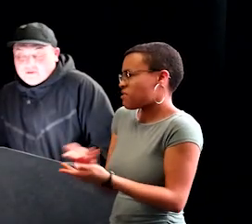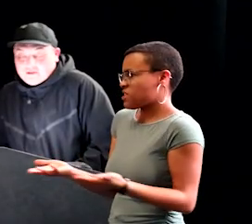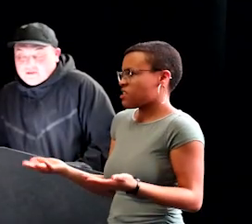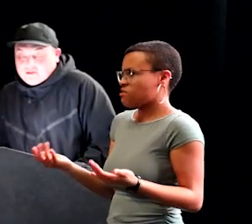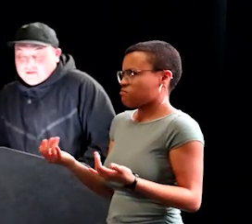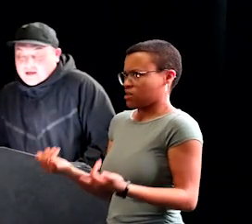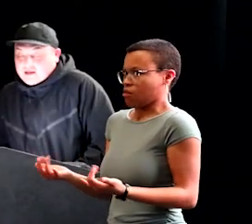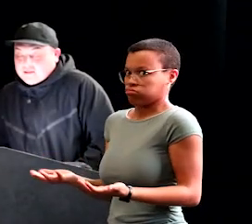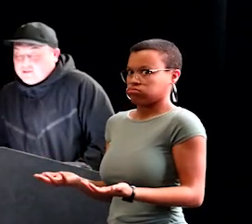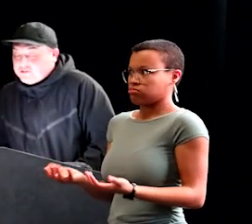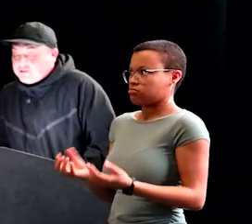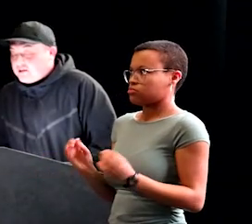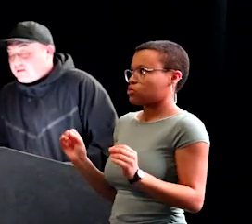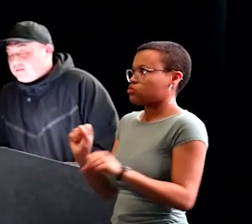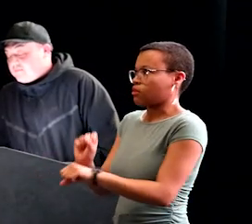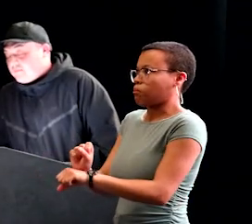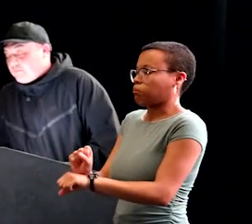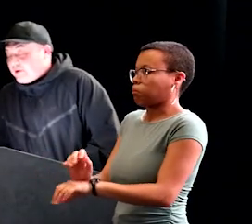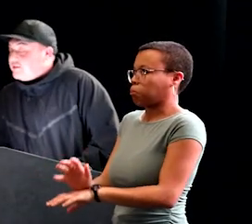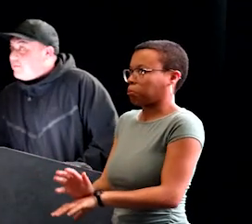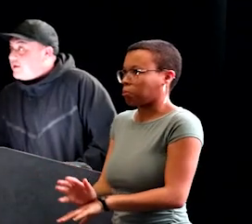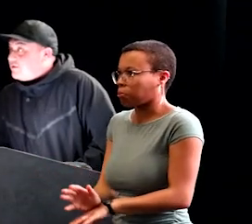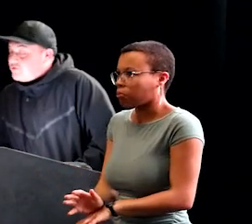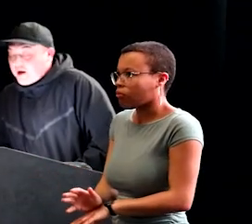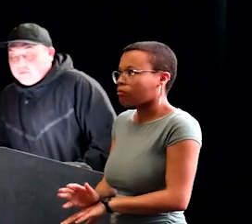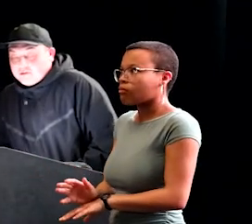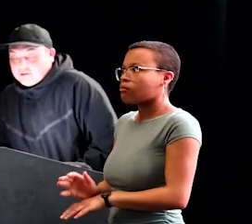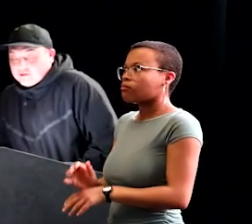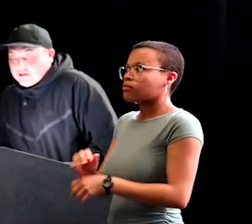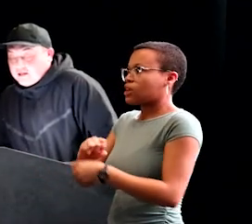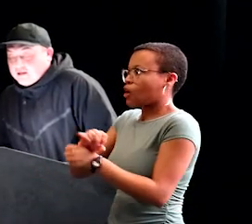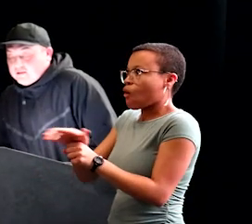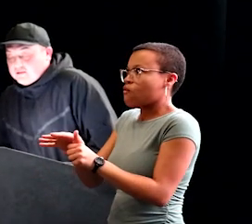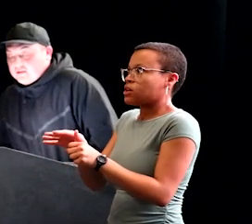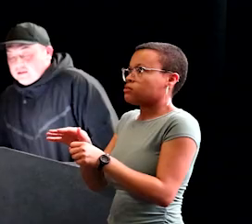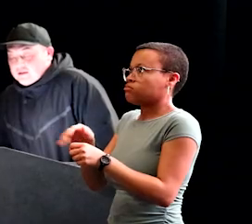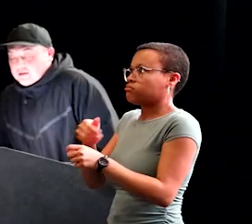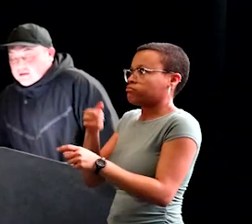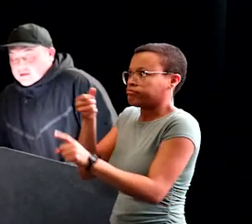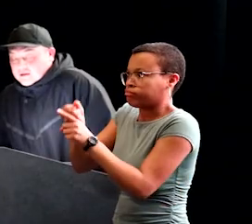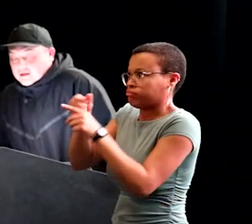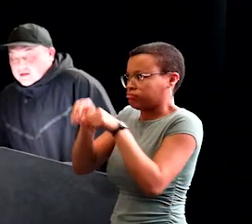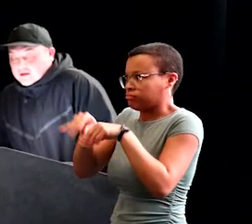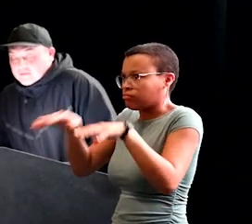job. And there's this like pandemic that's happening. And